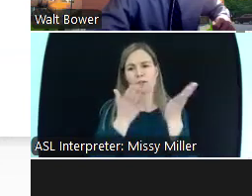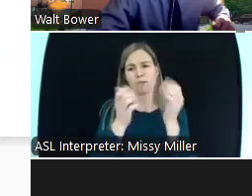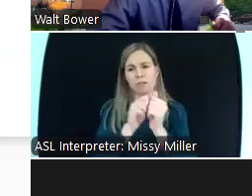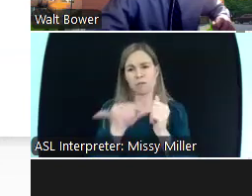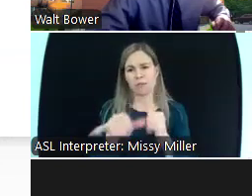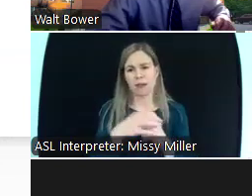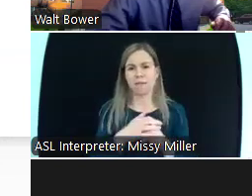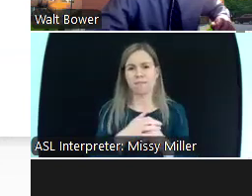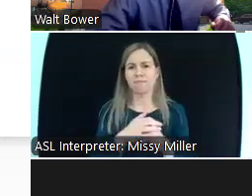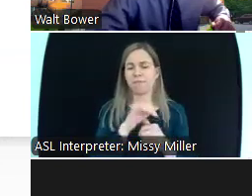Kentucky Transitions money follows the program.